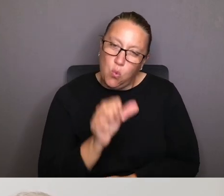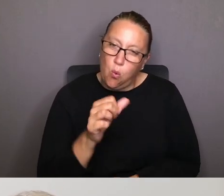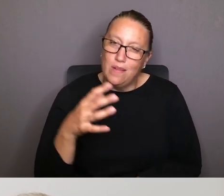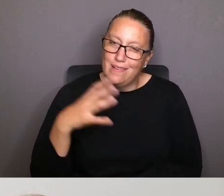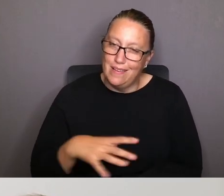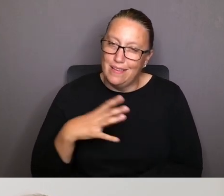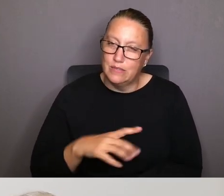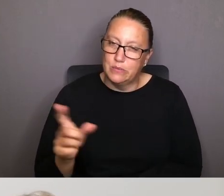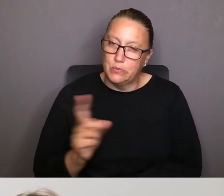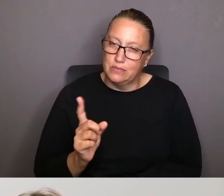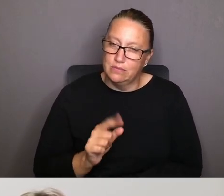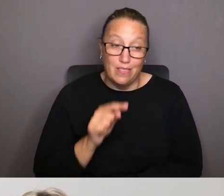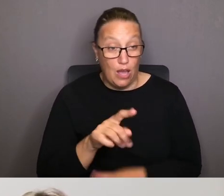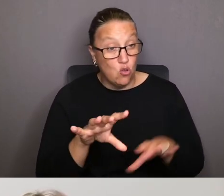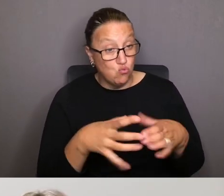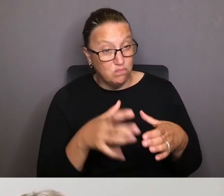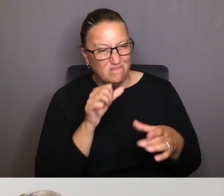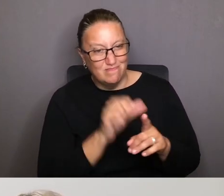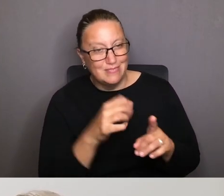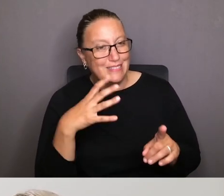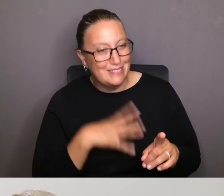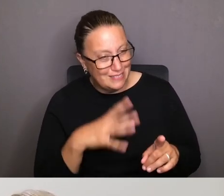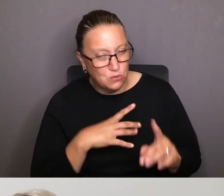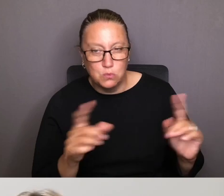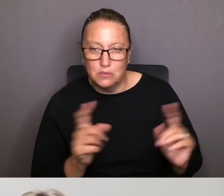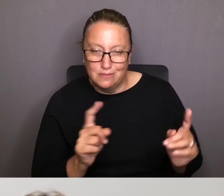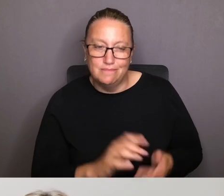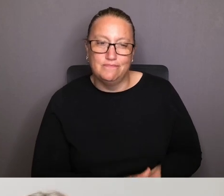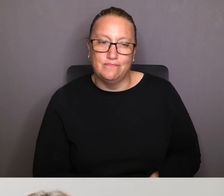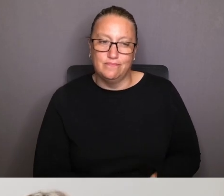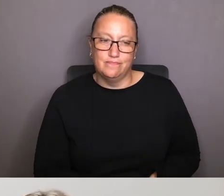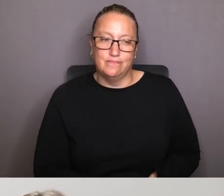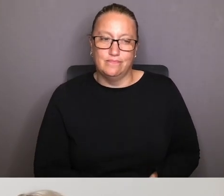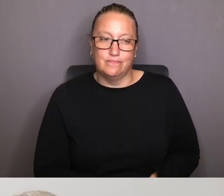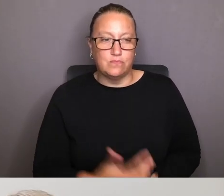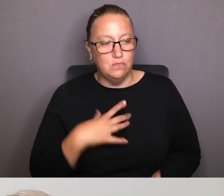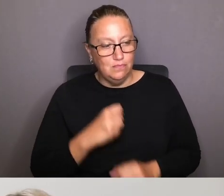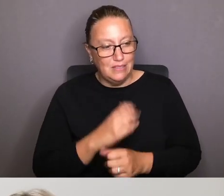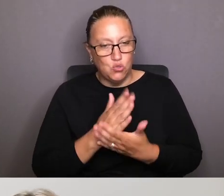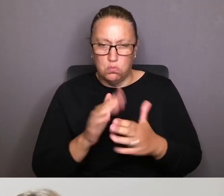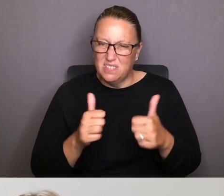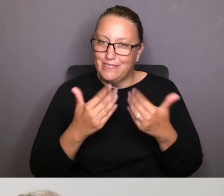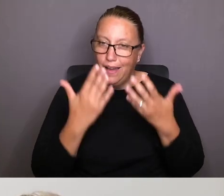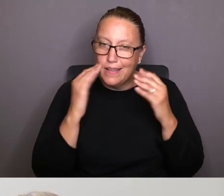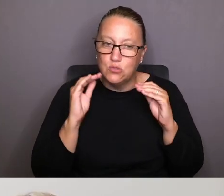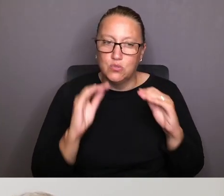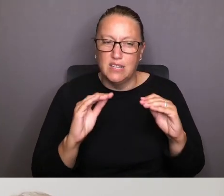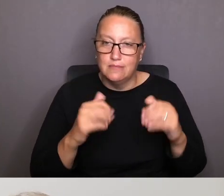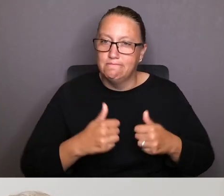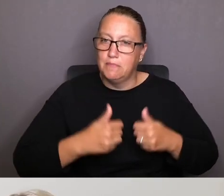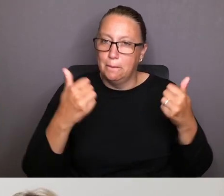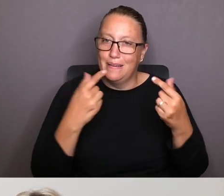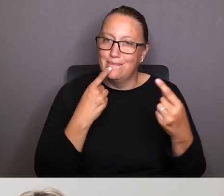better individual needs are, so that you can make sure that you're providing education and information in a way that everyone